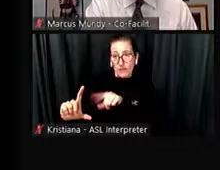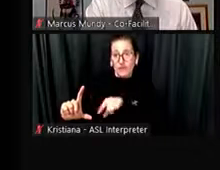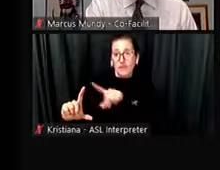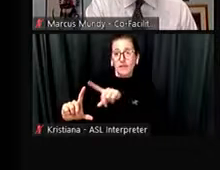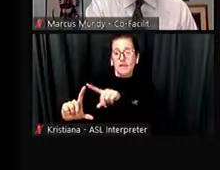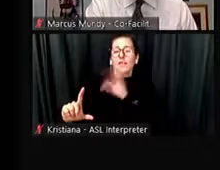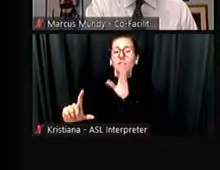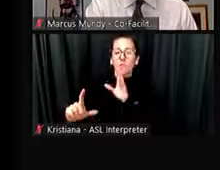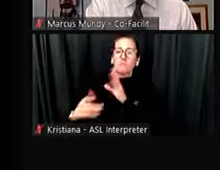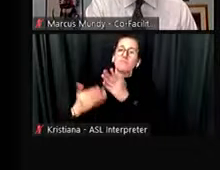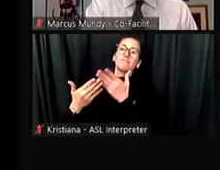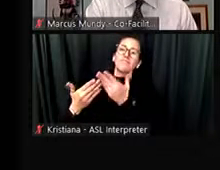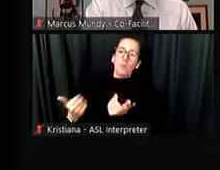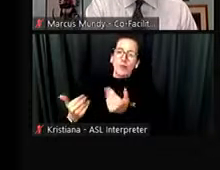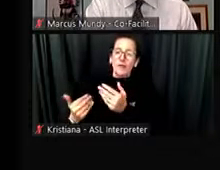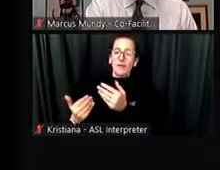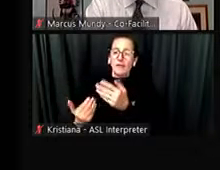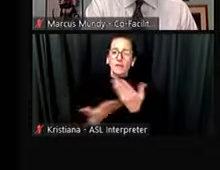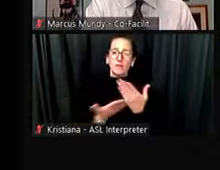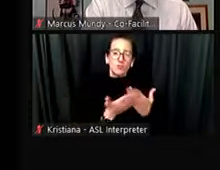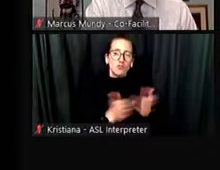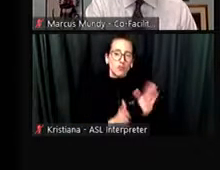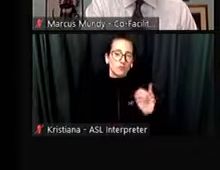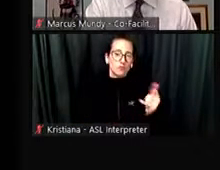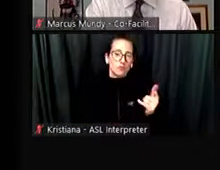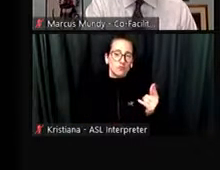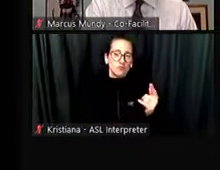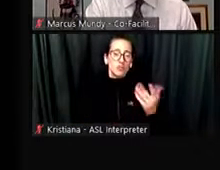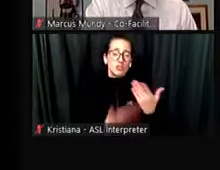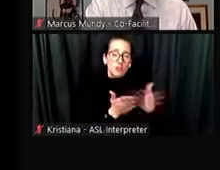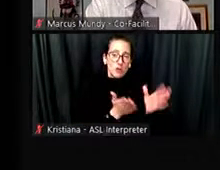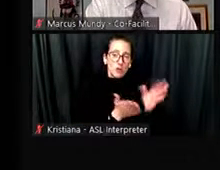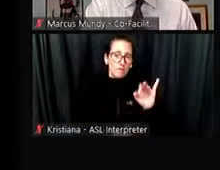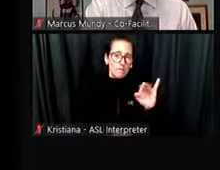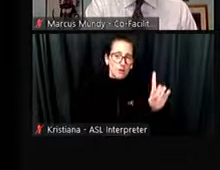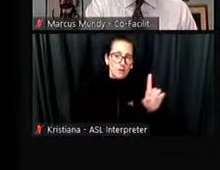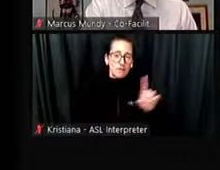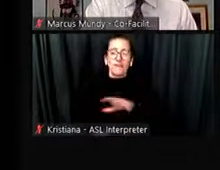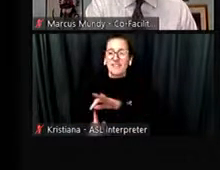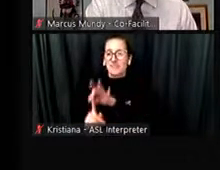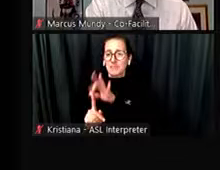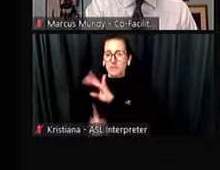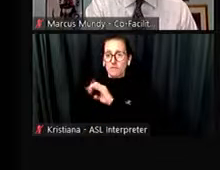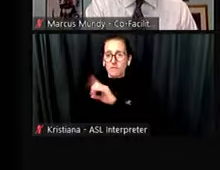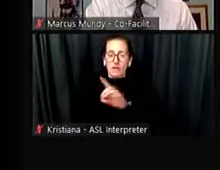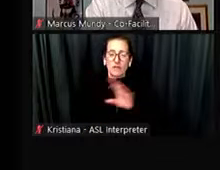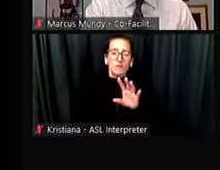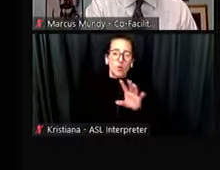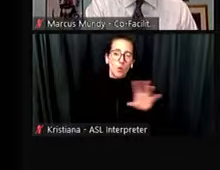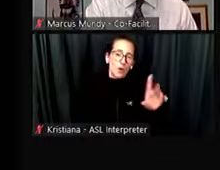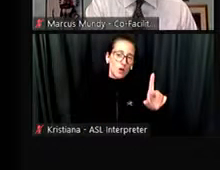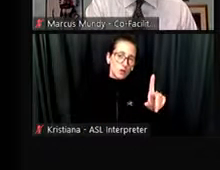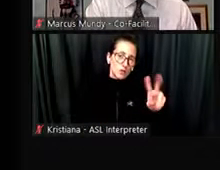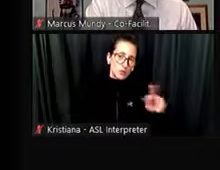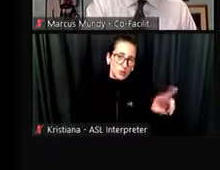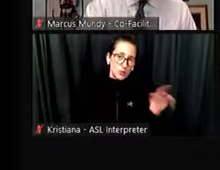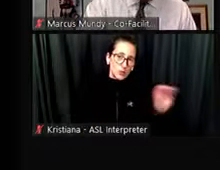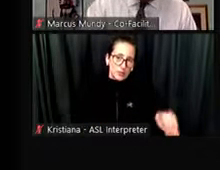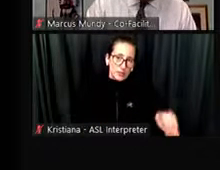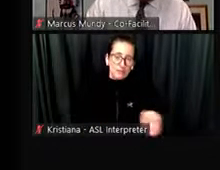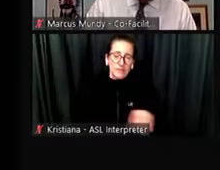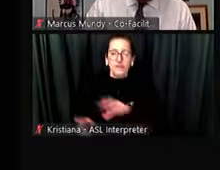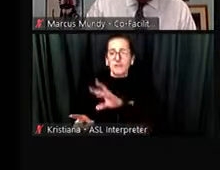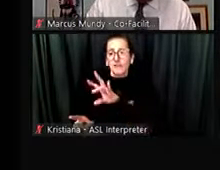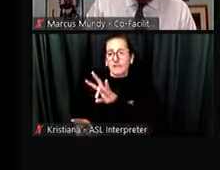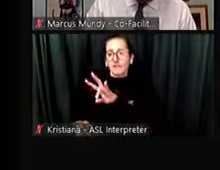mix for the county. You can see that the general fund is about 22%, and then the special fund is about 78%. Next slide,